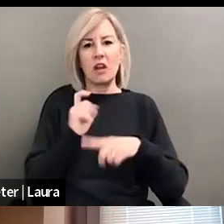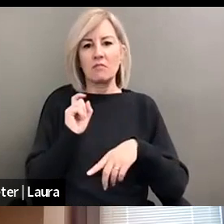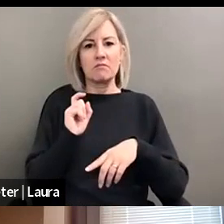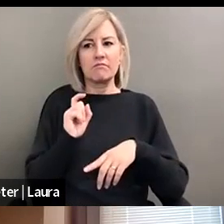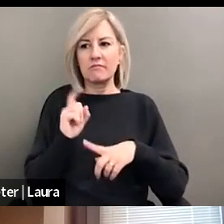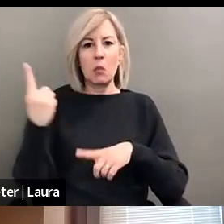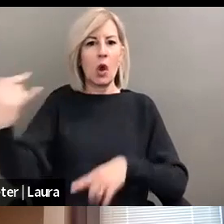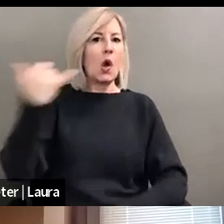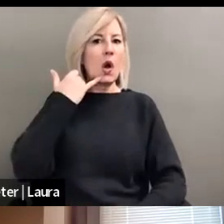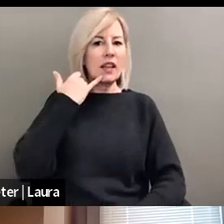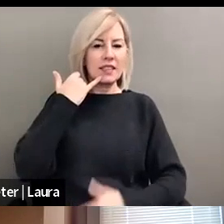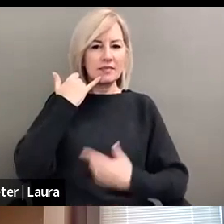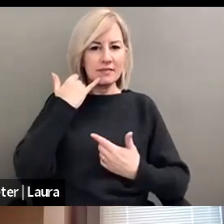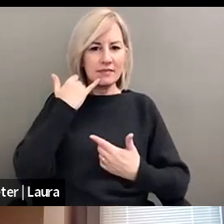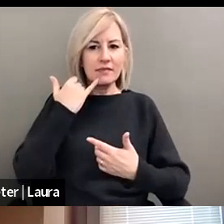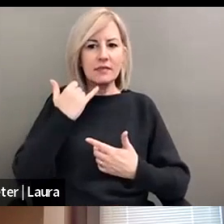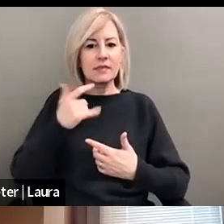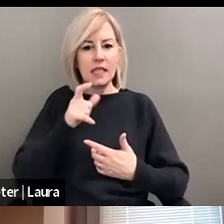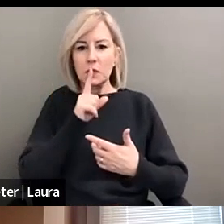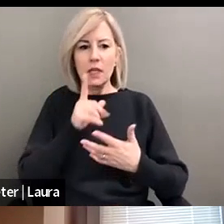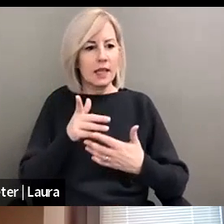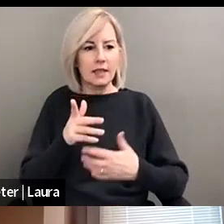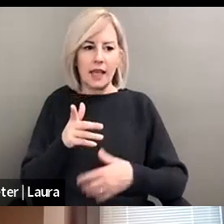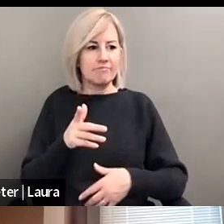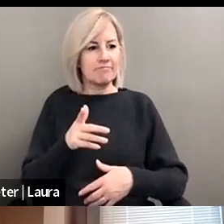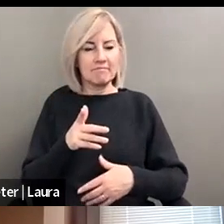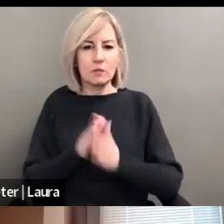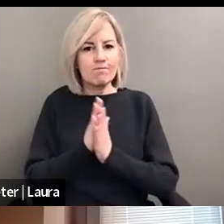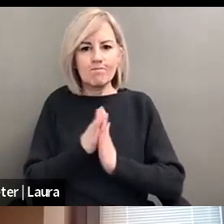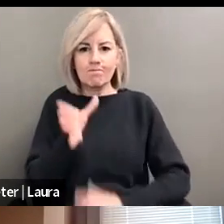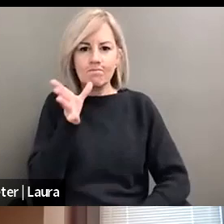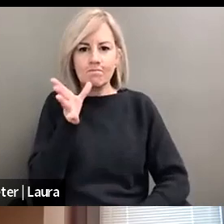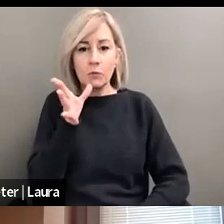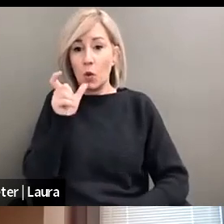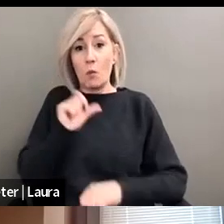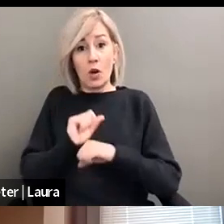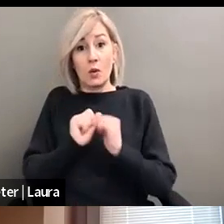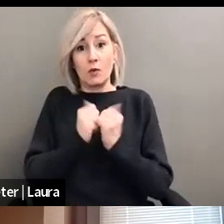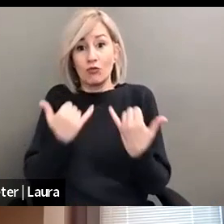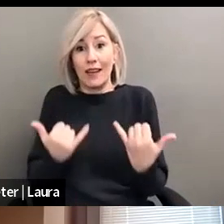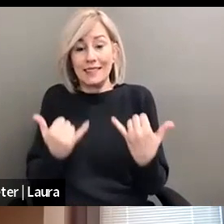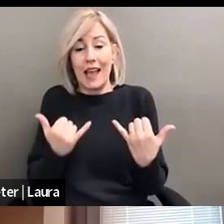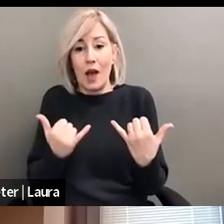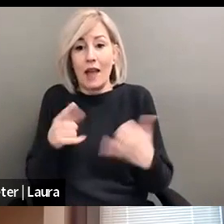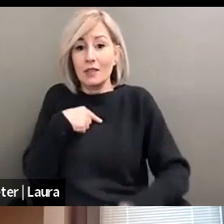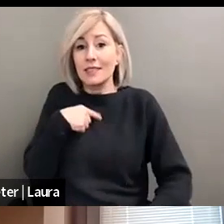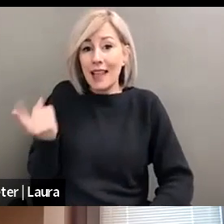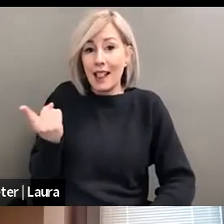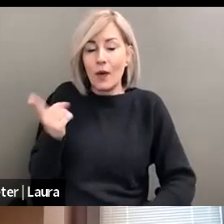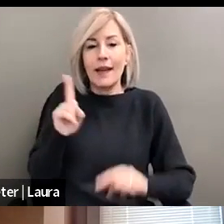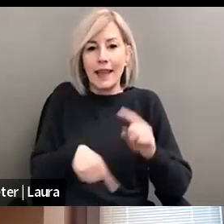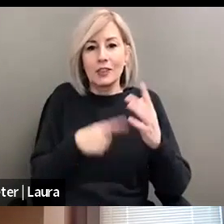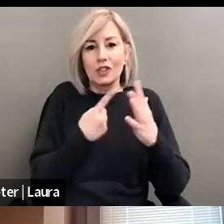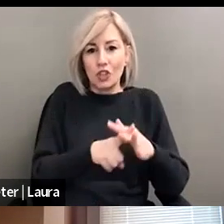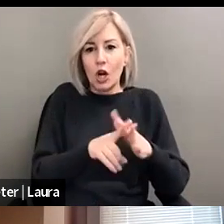into our office that is that passionate mama who I'm working with right now, who I have to tell her it can't start where we